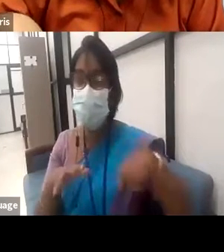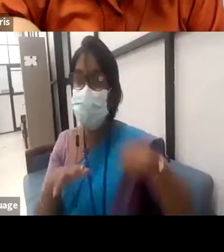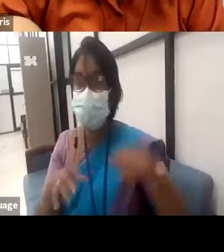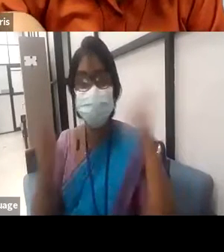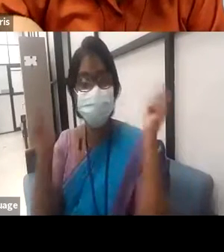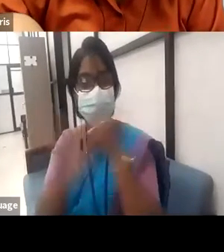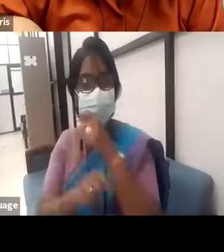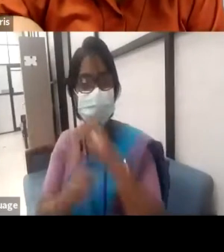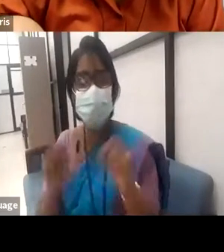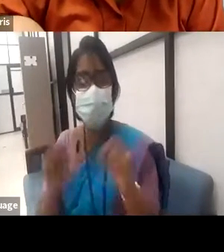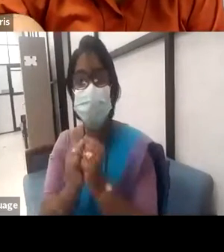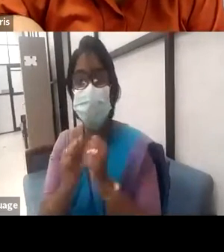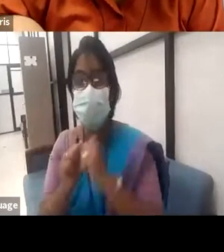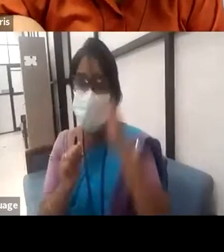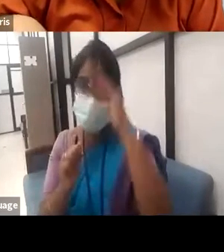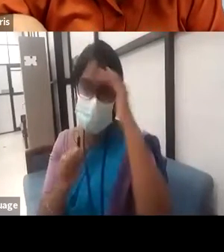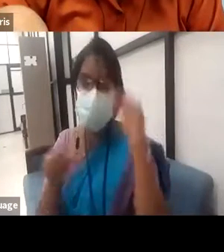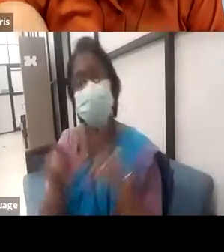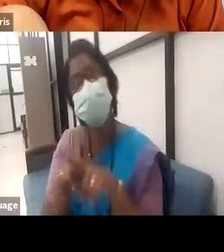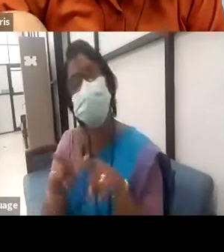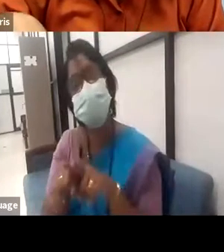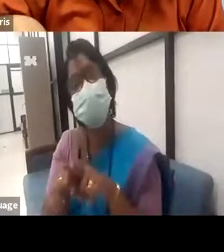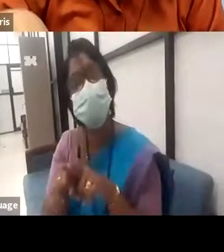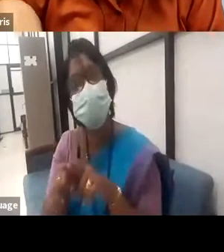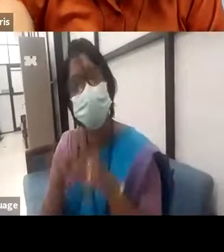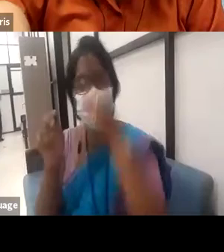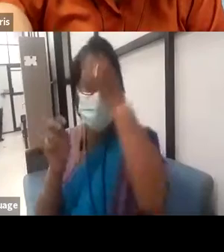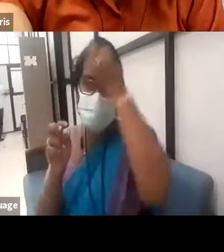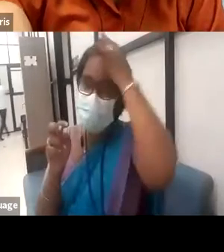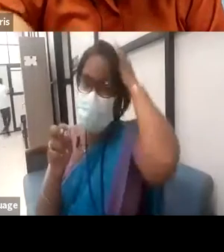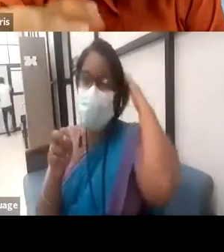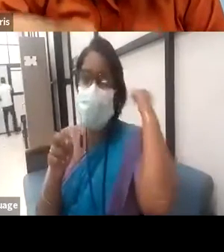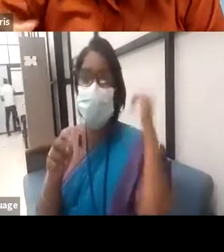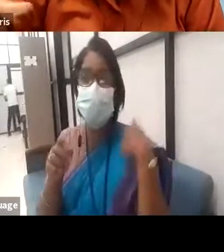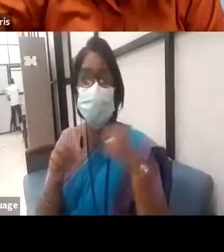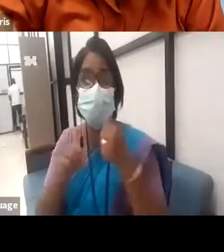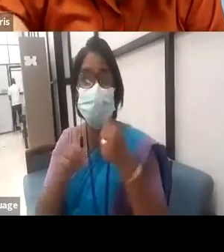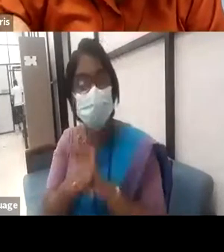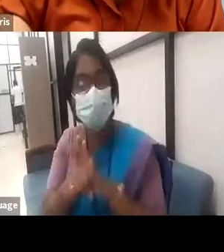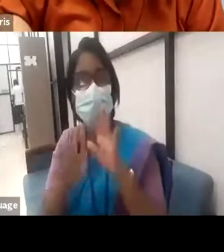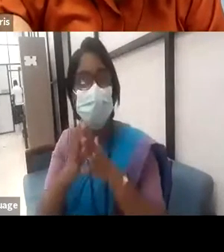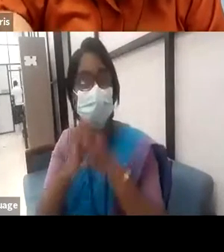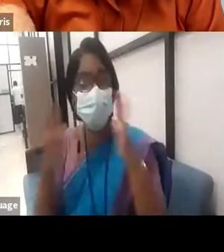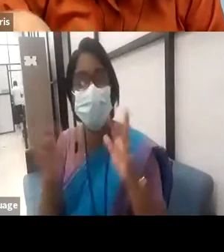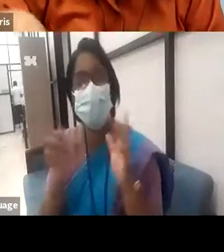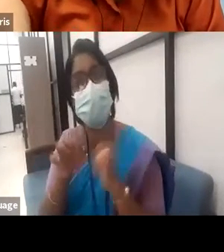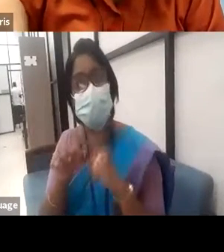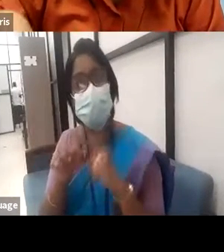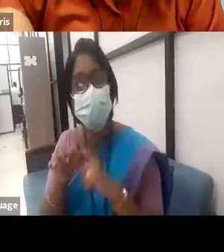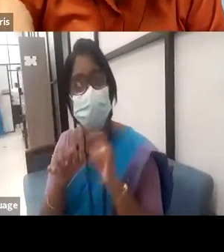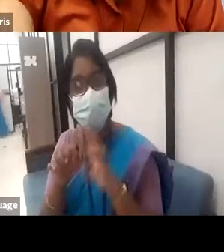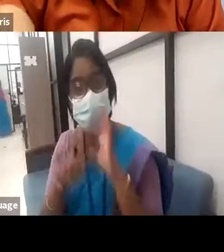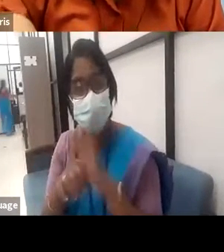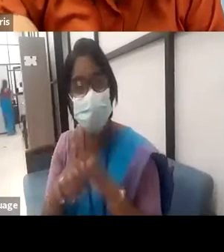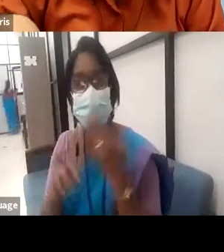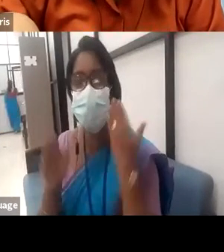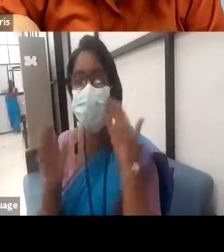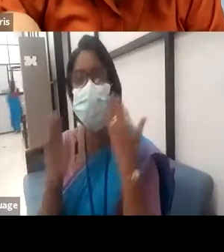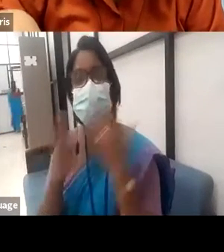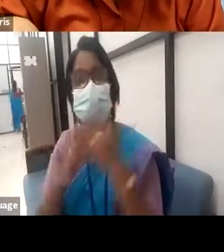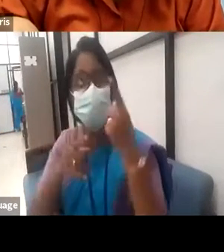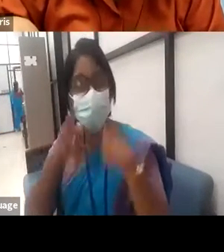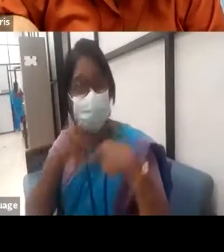in our industry was exposed due to COVID. Our people are largely in the informal sector. They have no